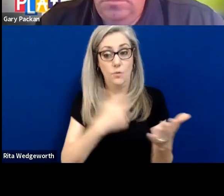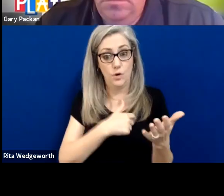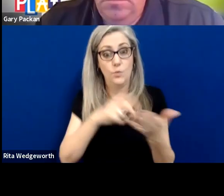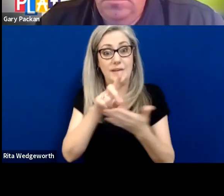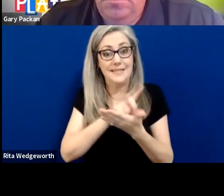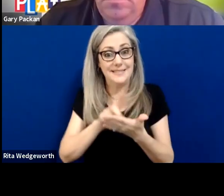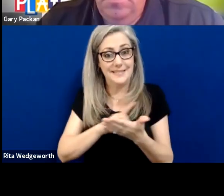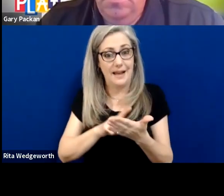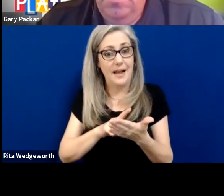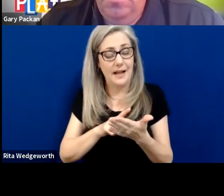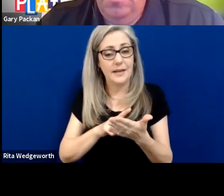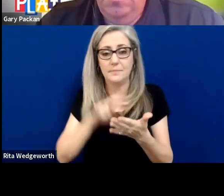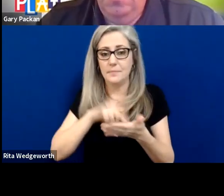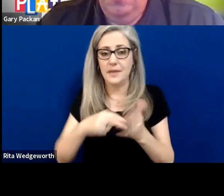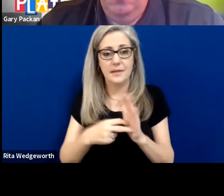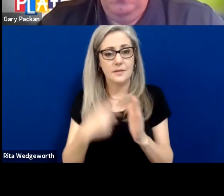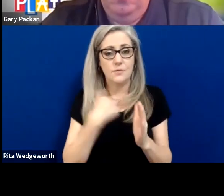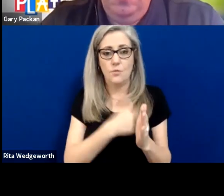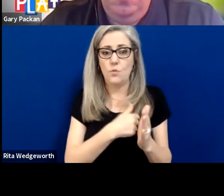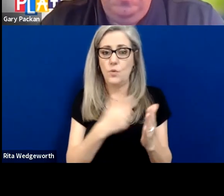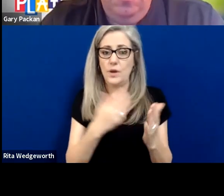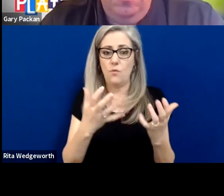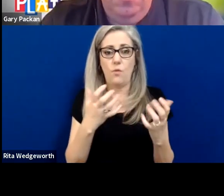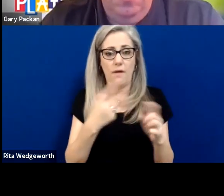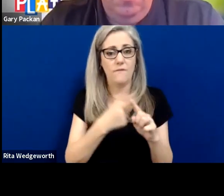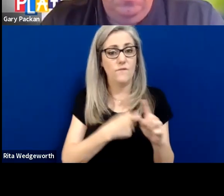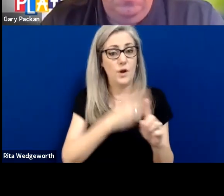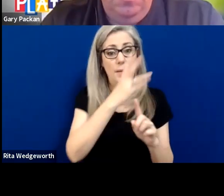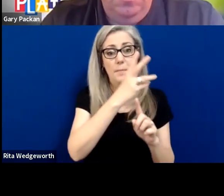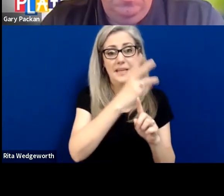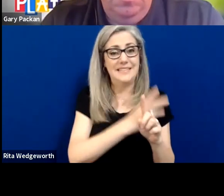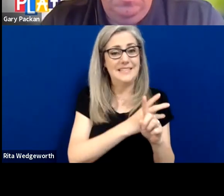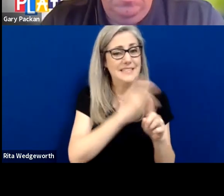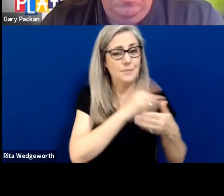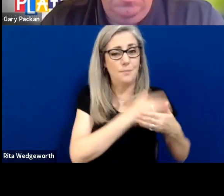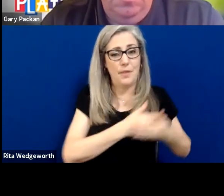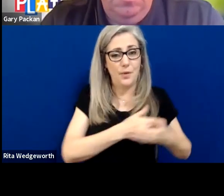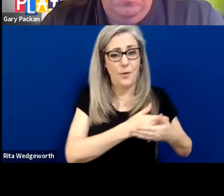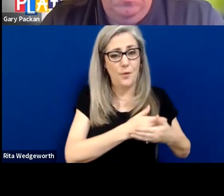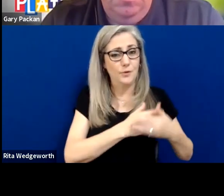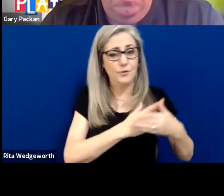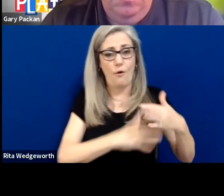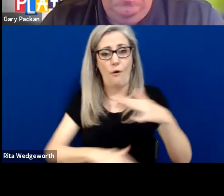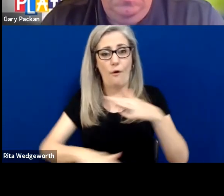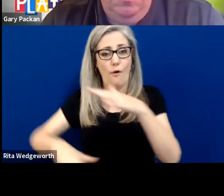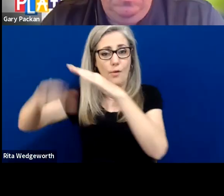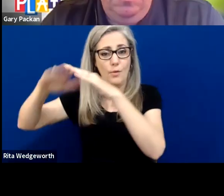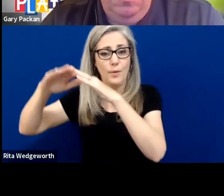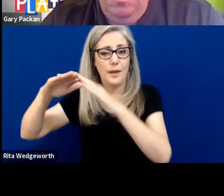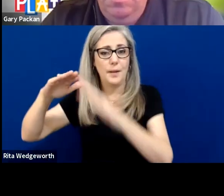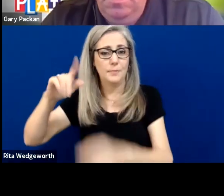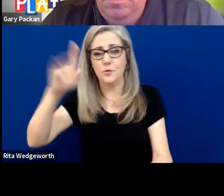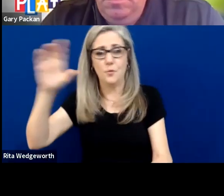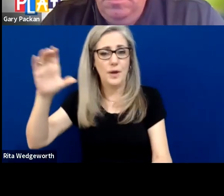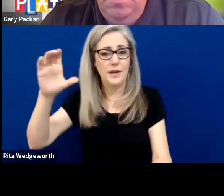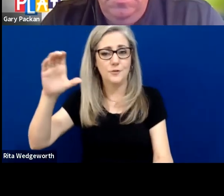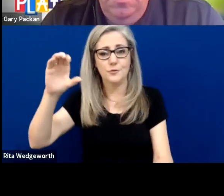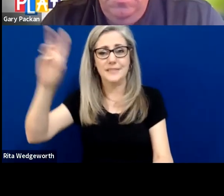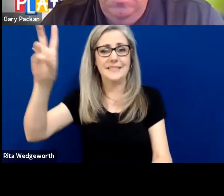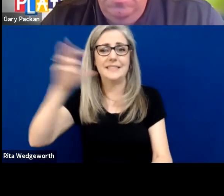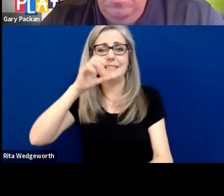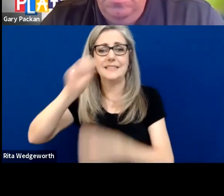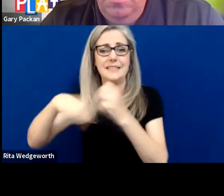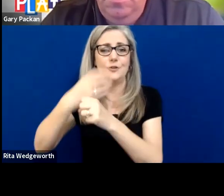it from, you know, from a 6-month-old to, you know, someone 106.